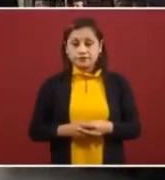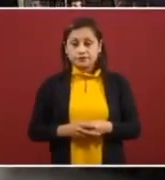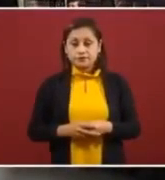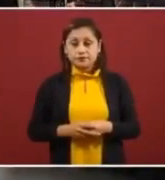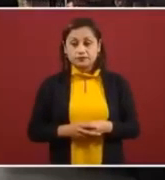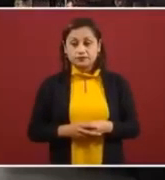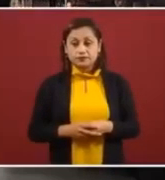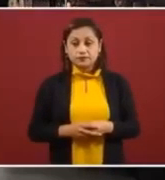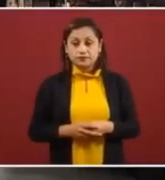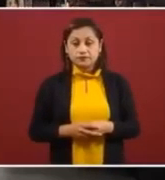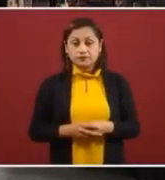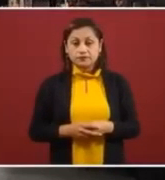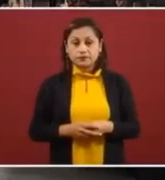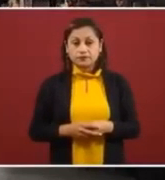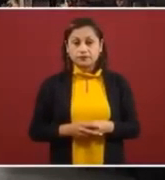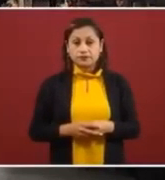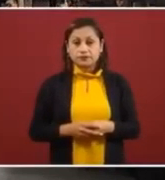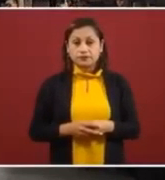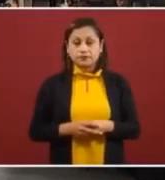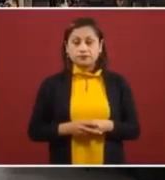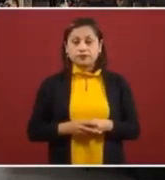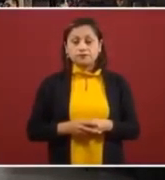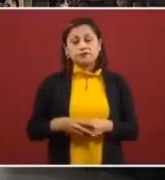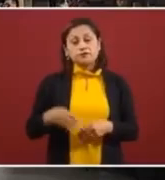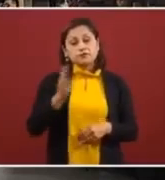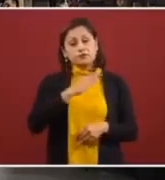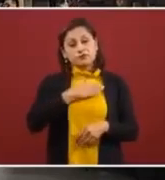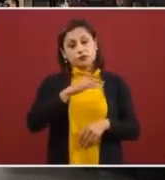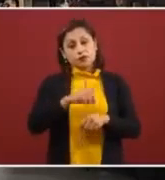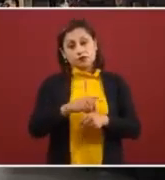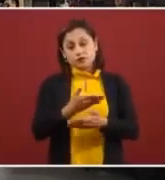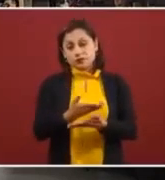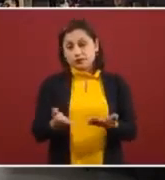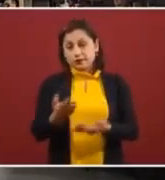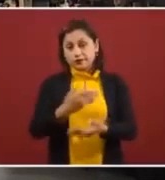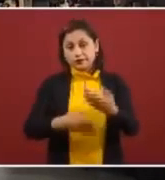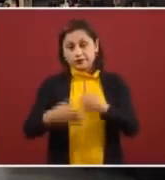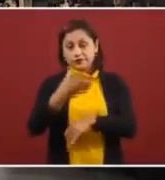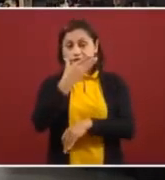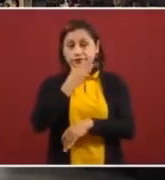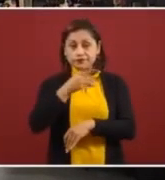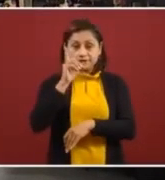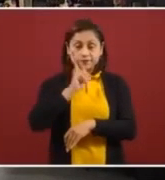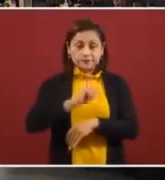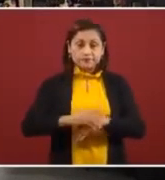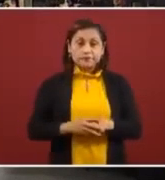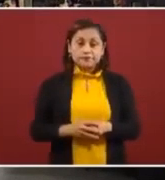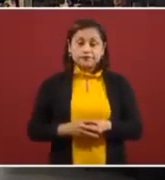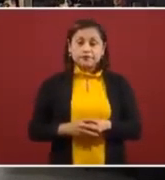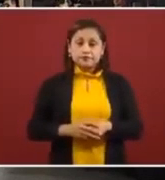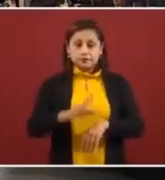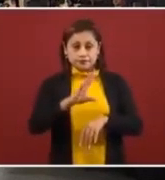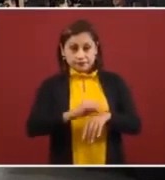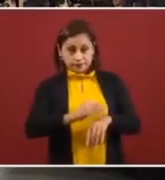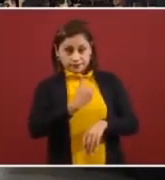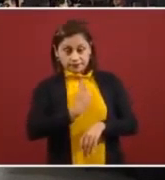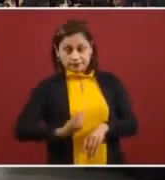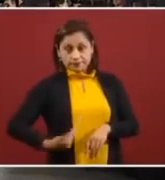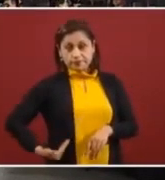the other stuff. Muy buenos días, tengan todos ustedes. Con su permiso, señor